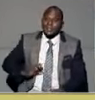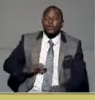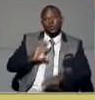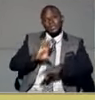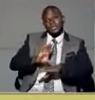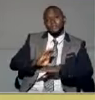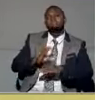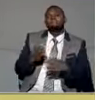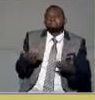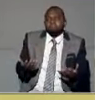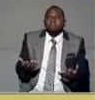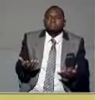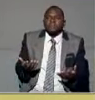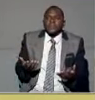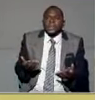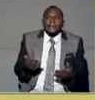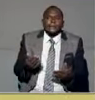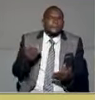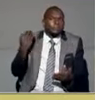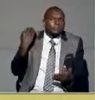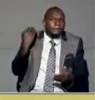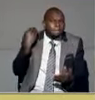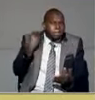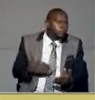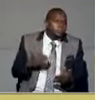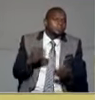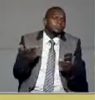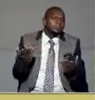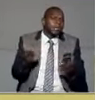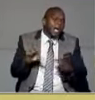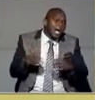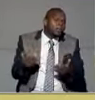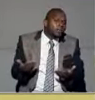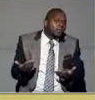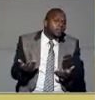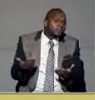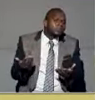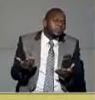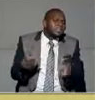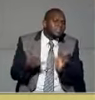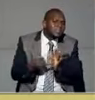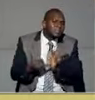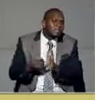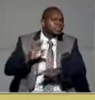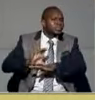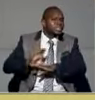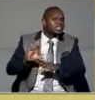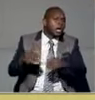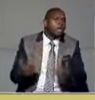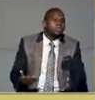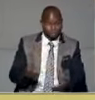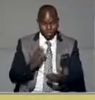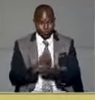being, there was persecution, and I don't know how did it impact on the church. Yes, you are